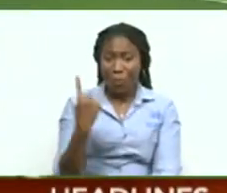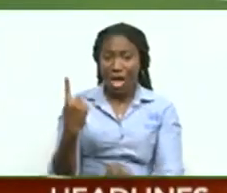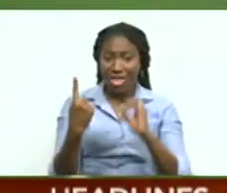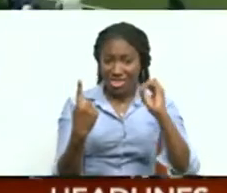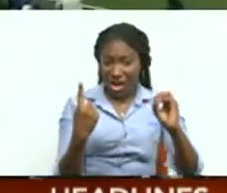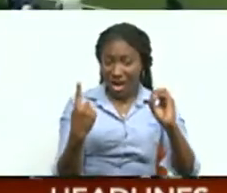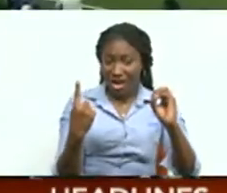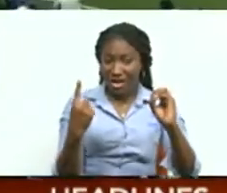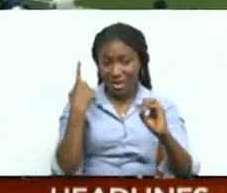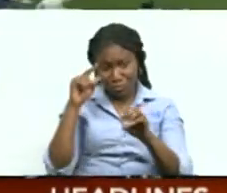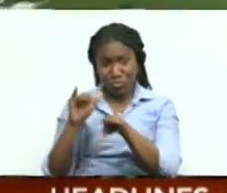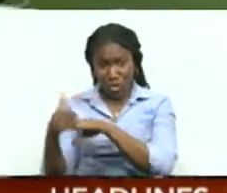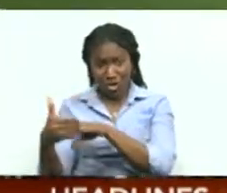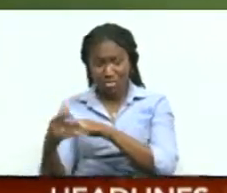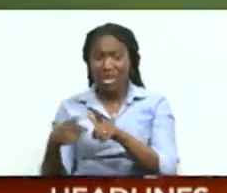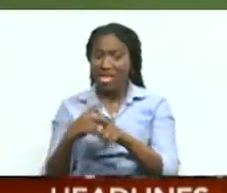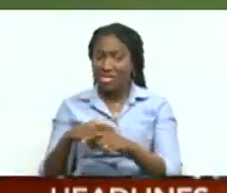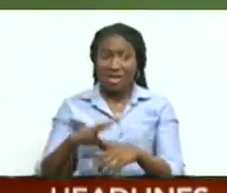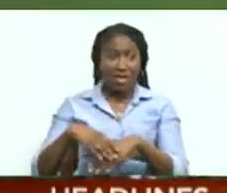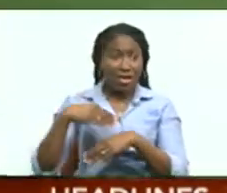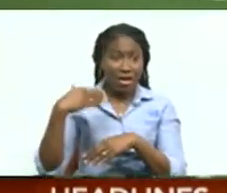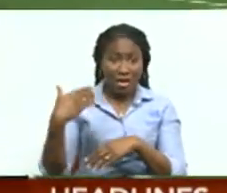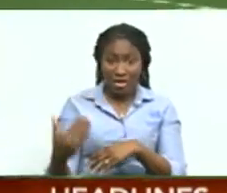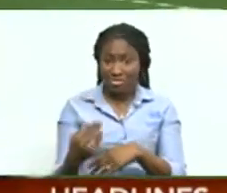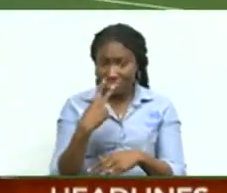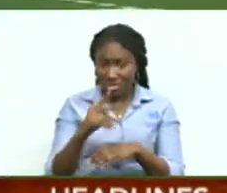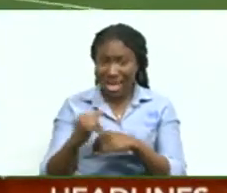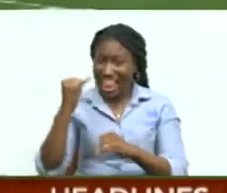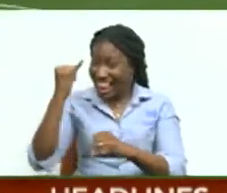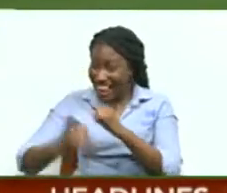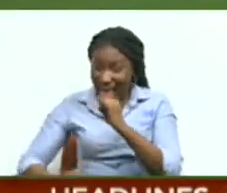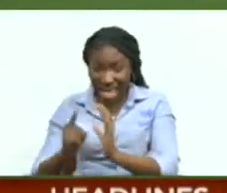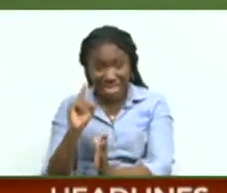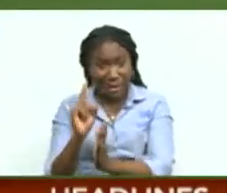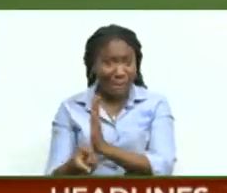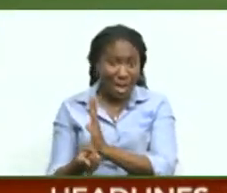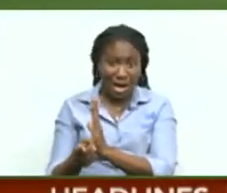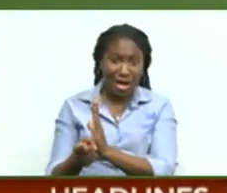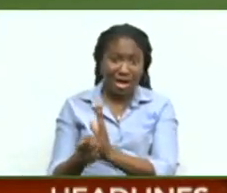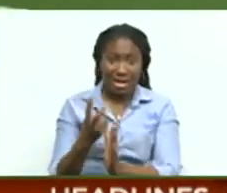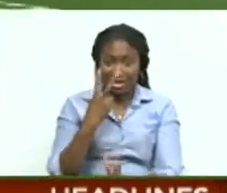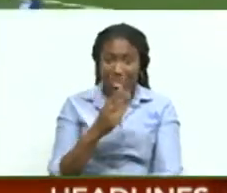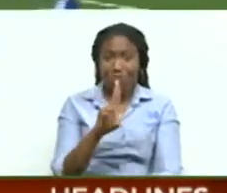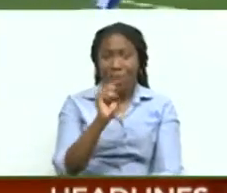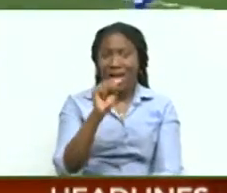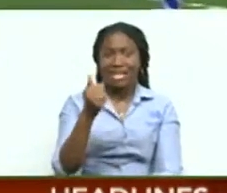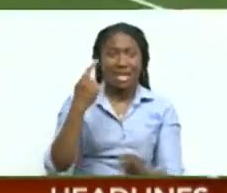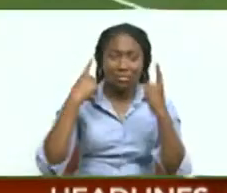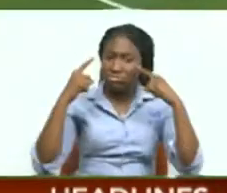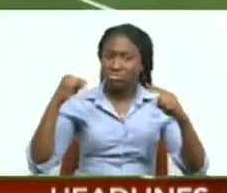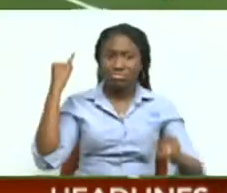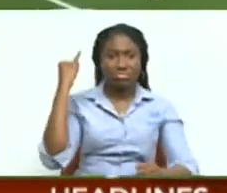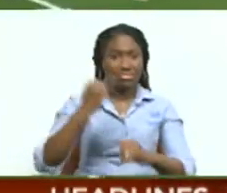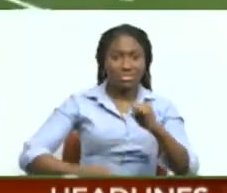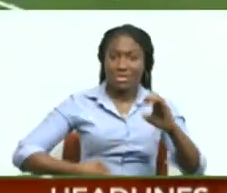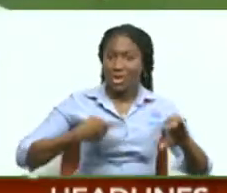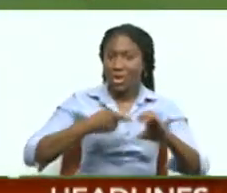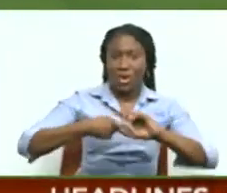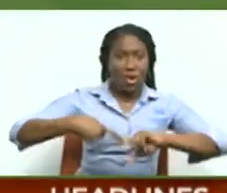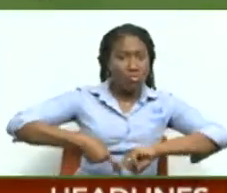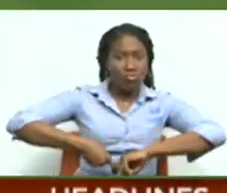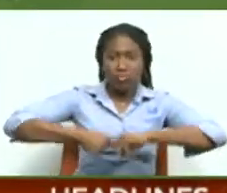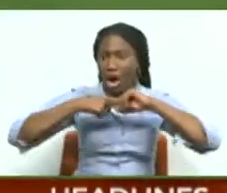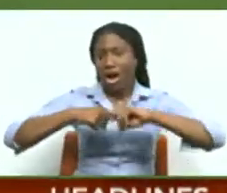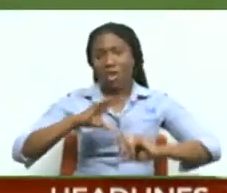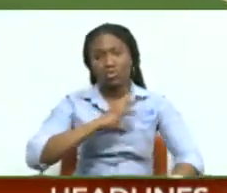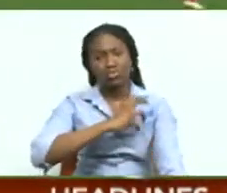boys. From the first minute, let's fast forward to the last minute of the match. And with USA facing the exit, Corey Burke had a heart-breaking